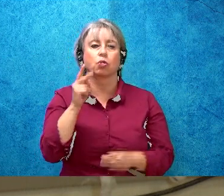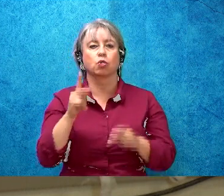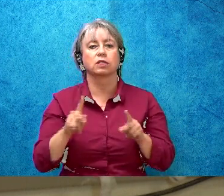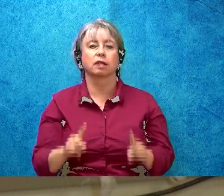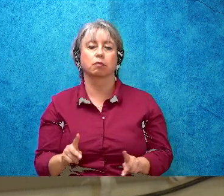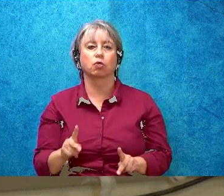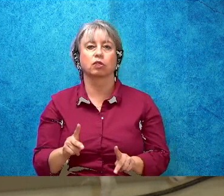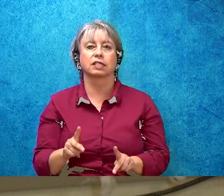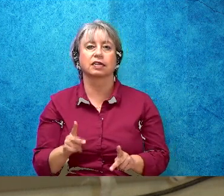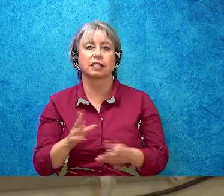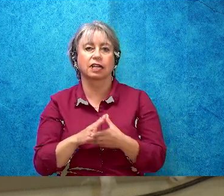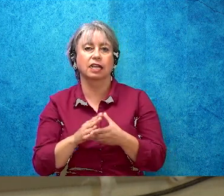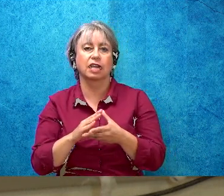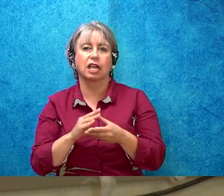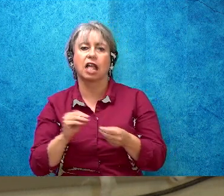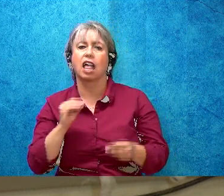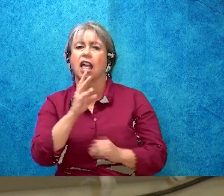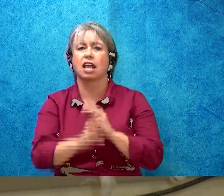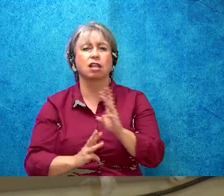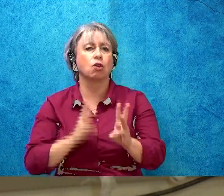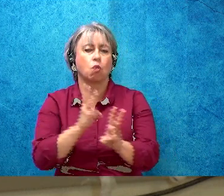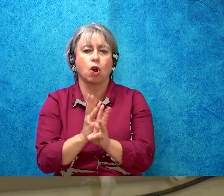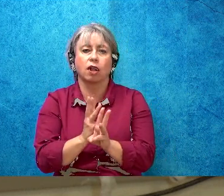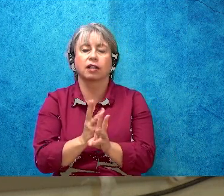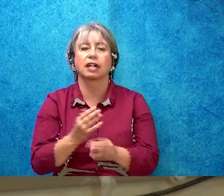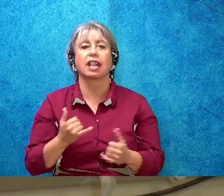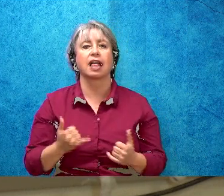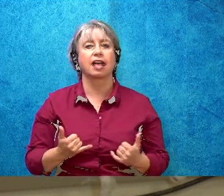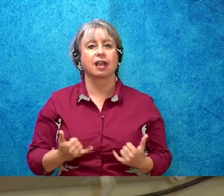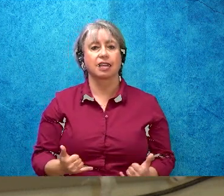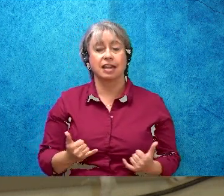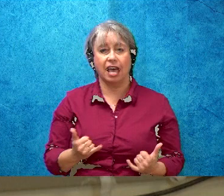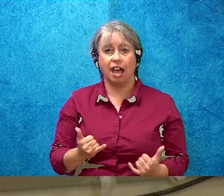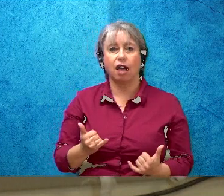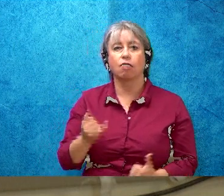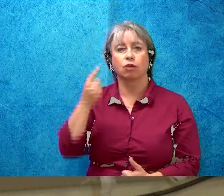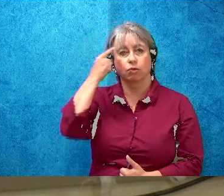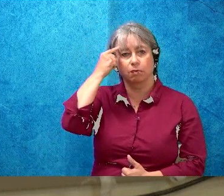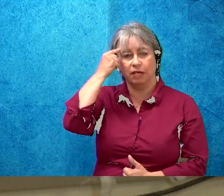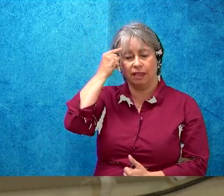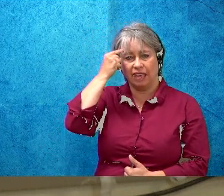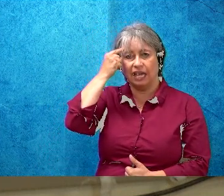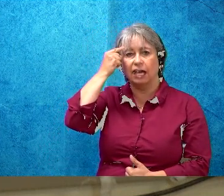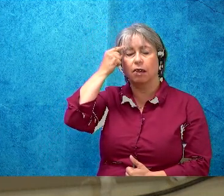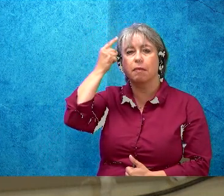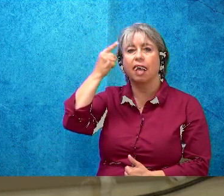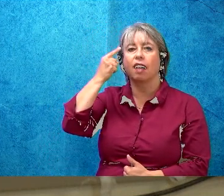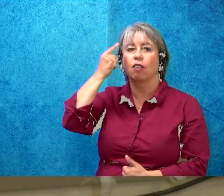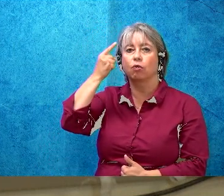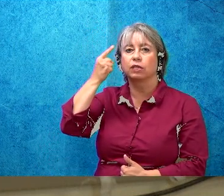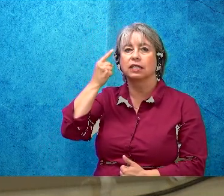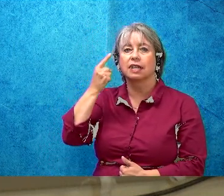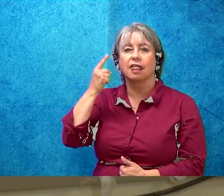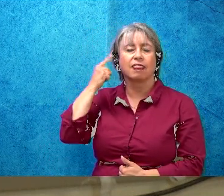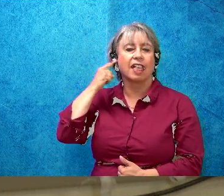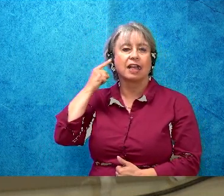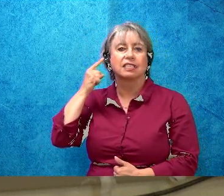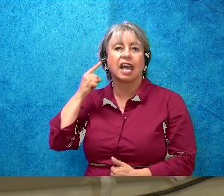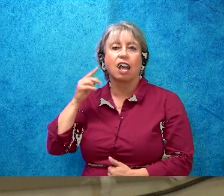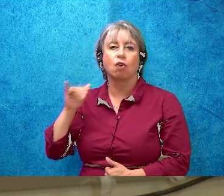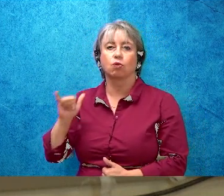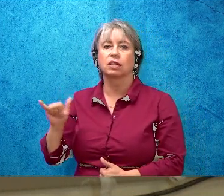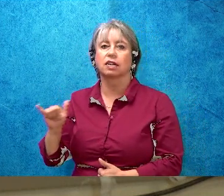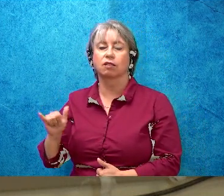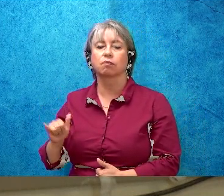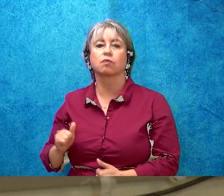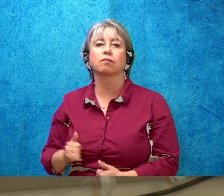the story, you should be able to right now think about some stories that you know that sound like this. We're